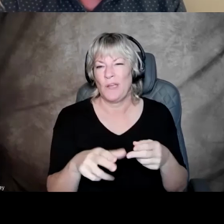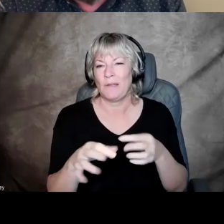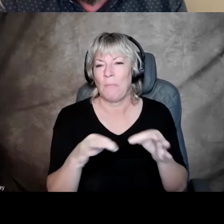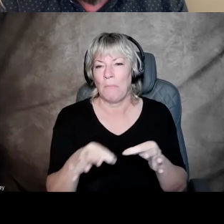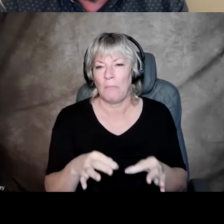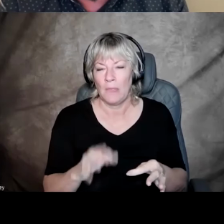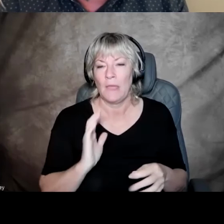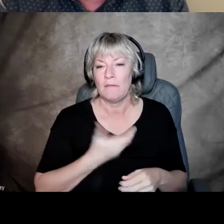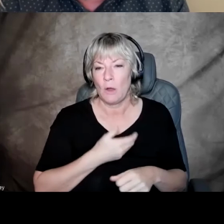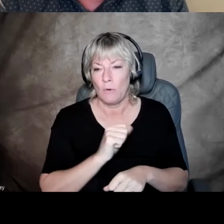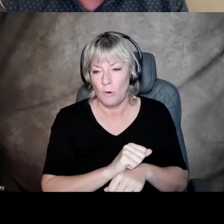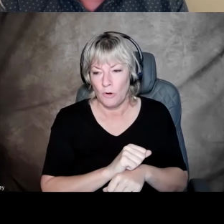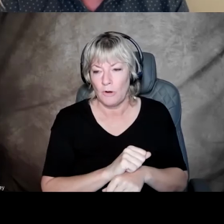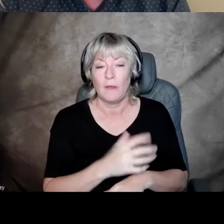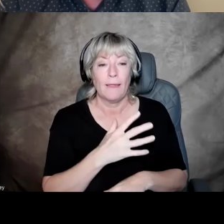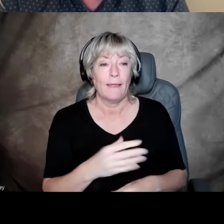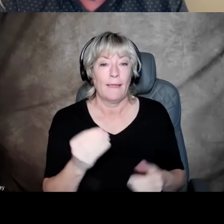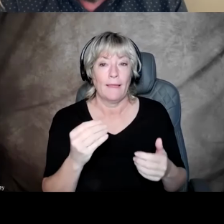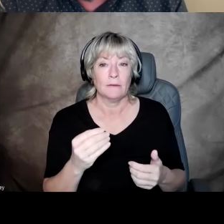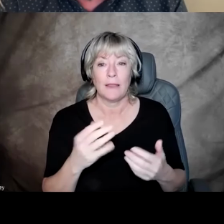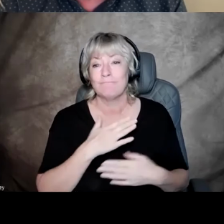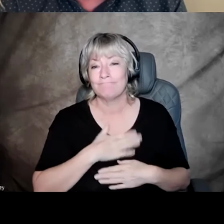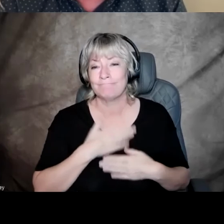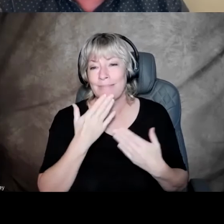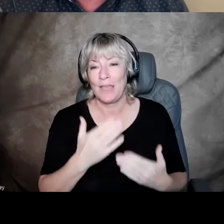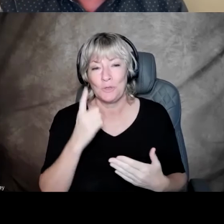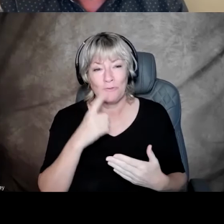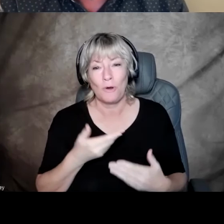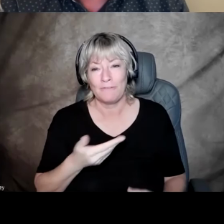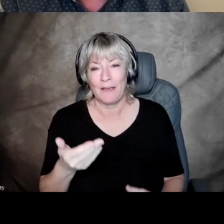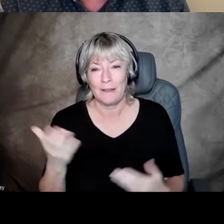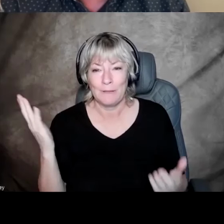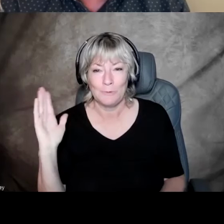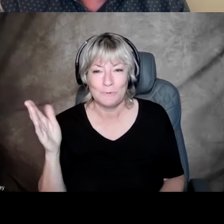work we're doing, and appreciate you all having me.